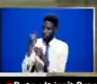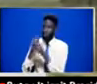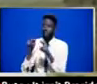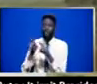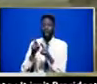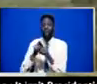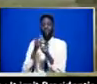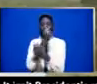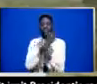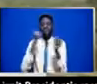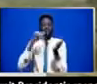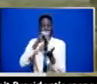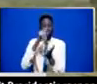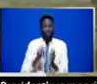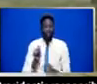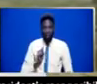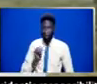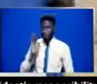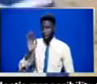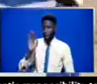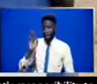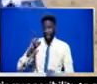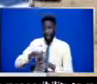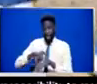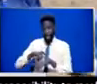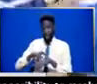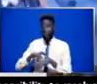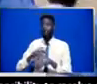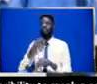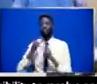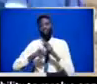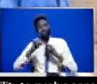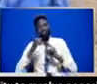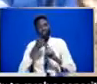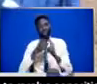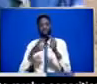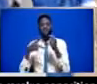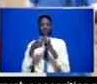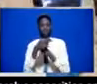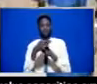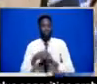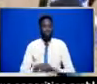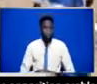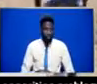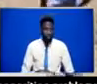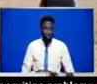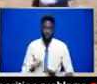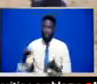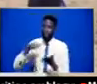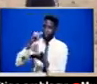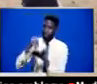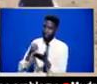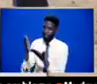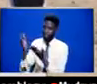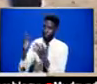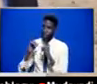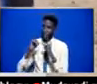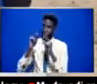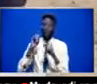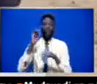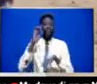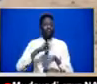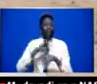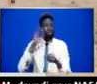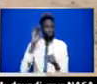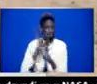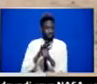center for girls escaping from the retrogressive cultural practice. The center, she says, was drastically affected by